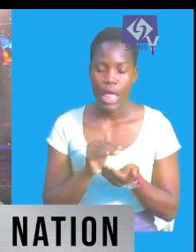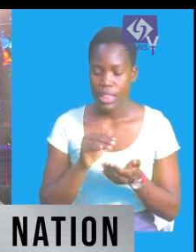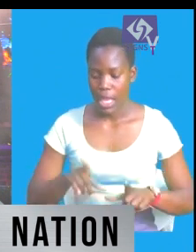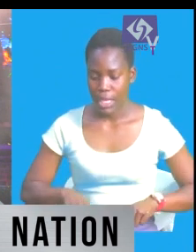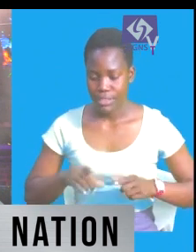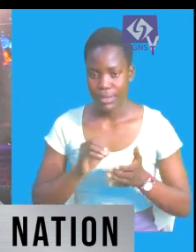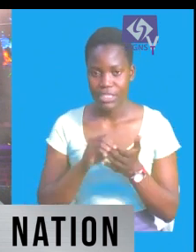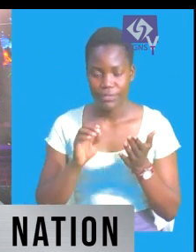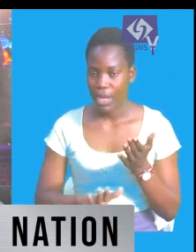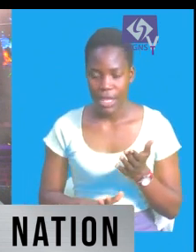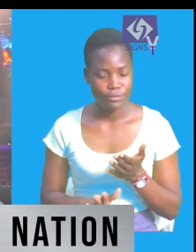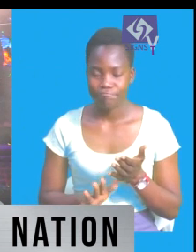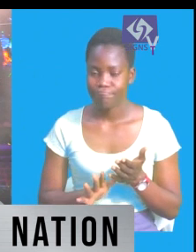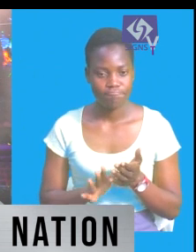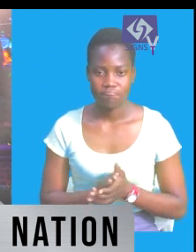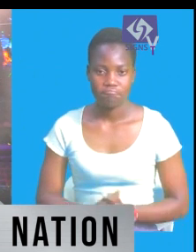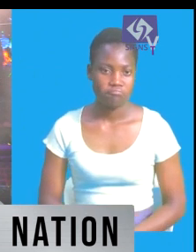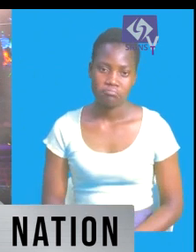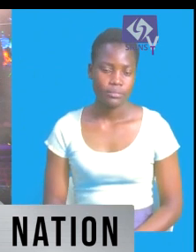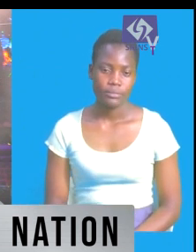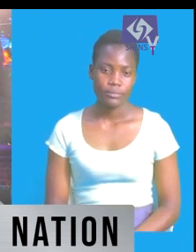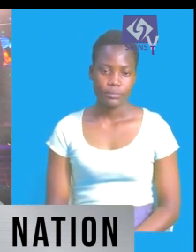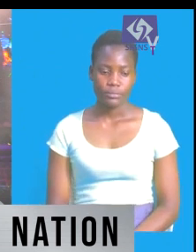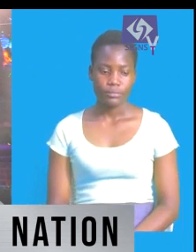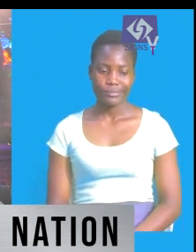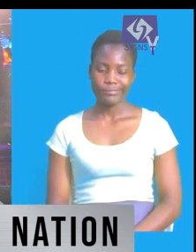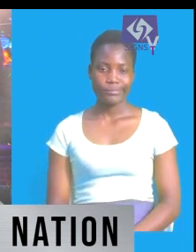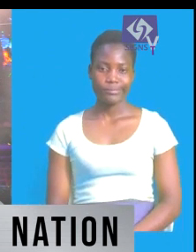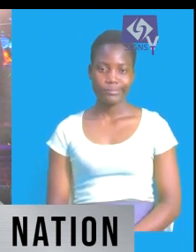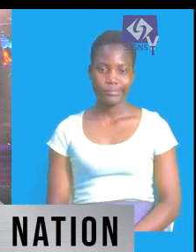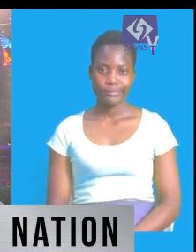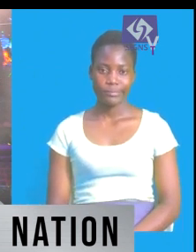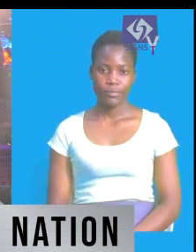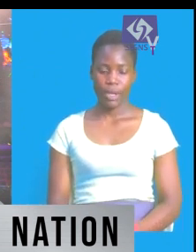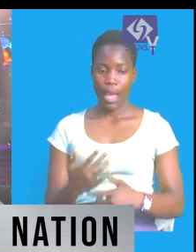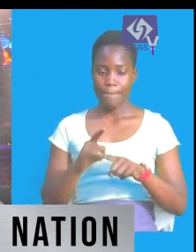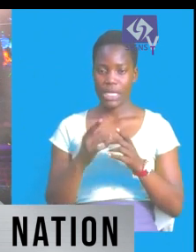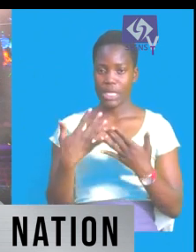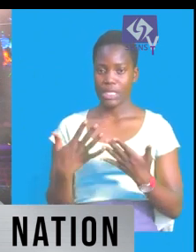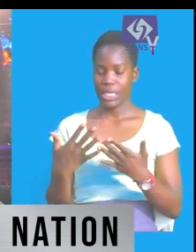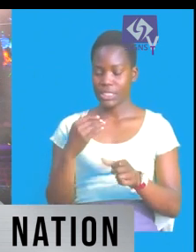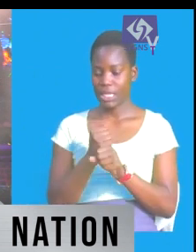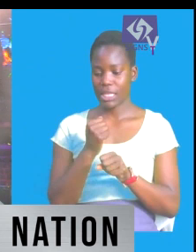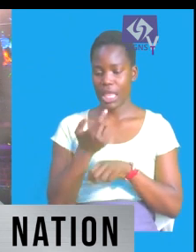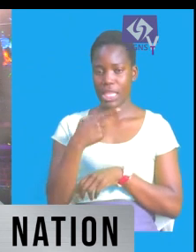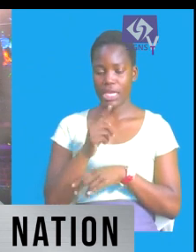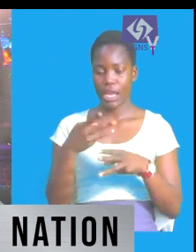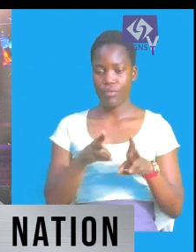Mm. It's not being like looked at, but things are not being done the right